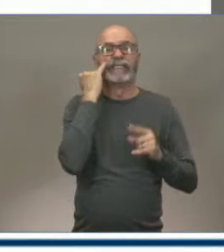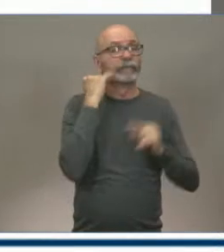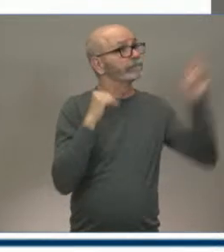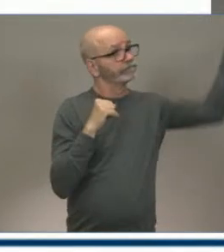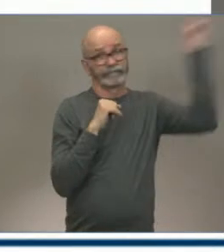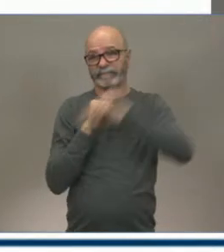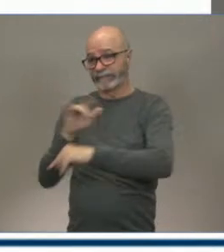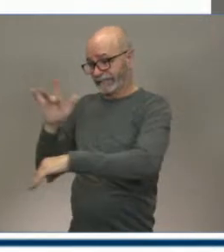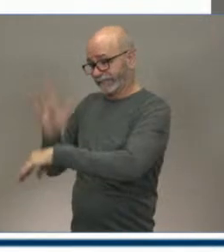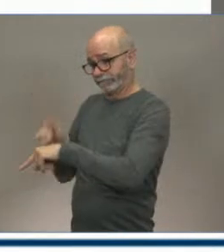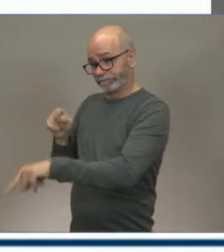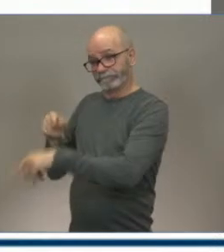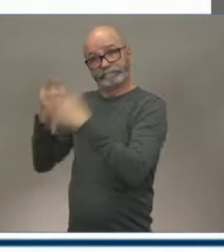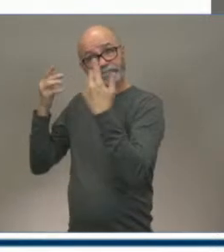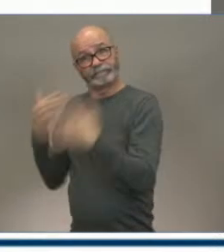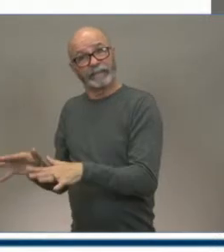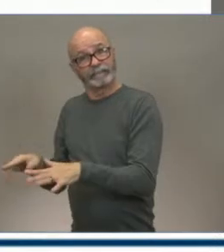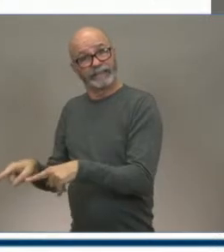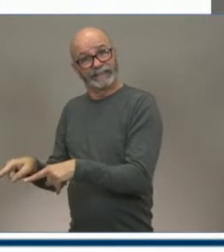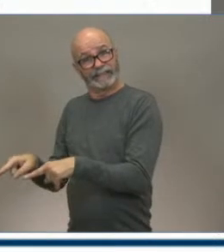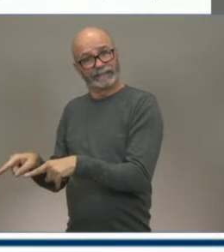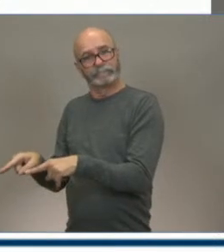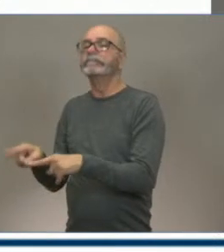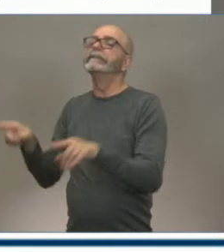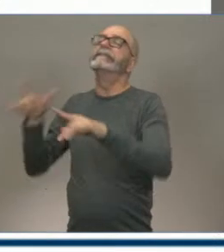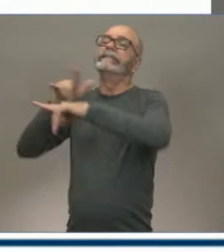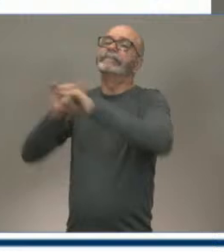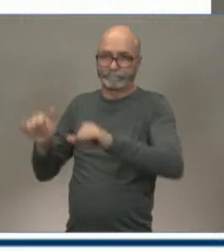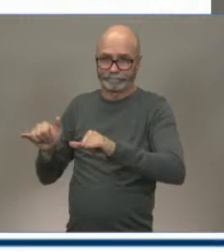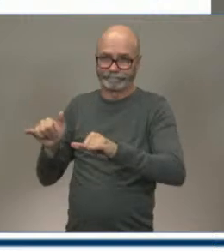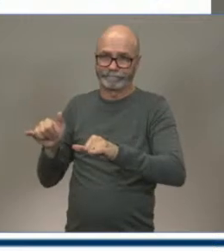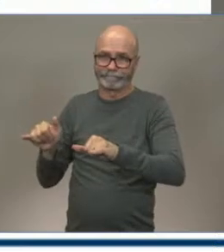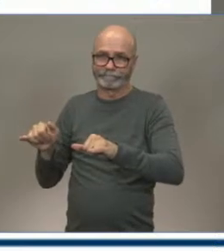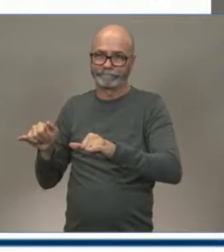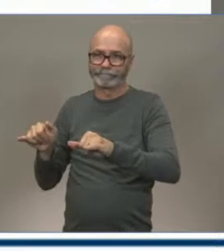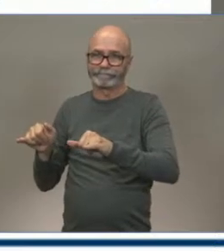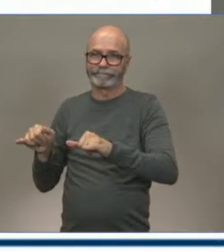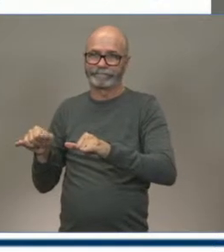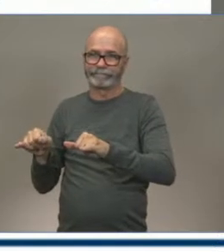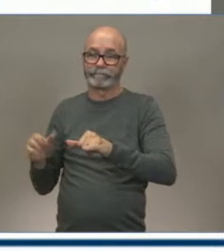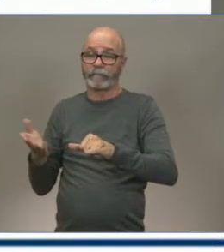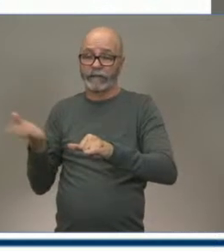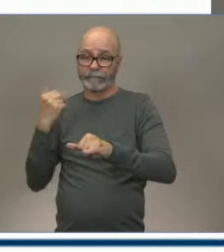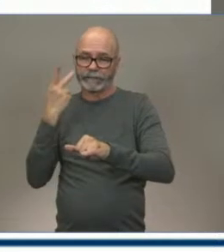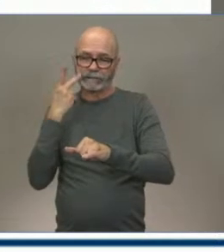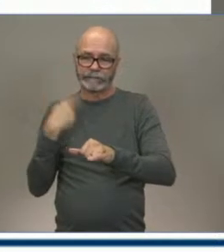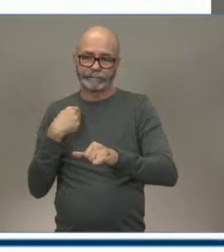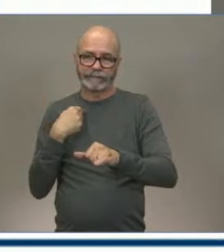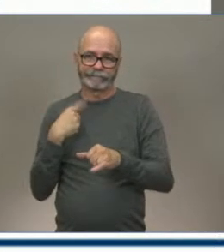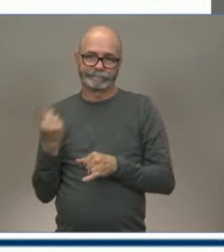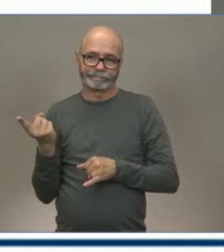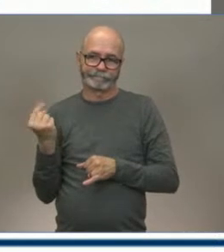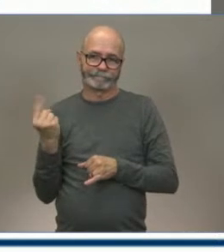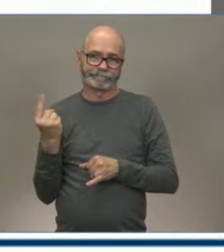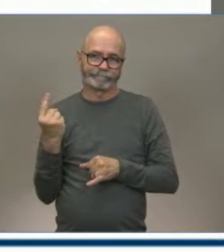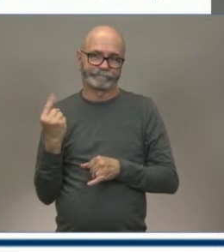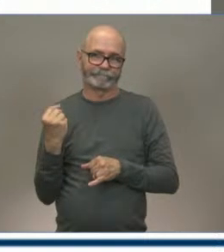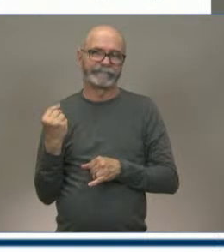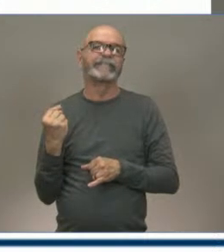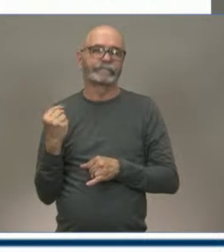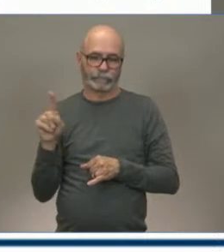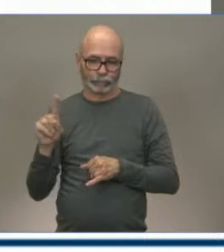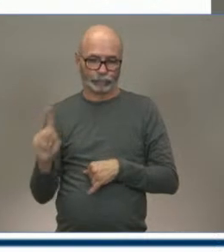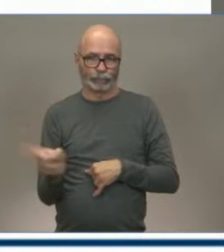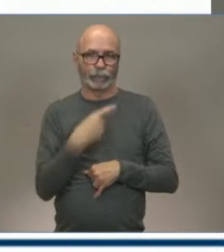a test. For the first group, if people have actually been in New Brunswick, rather than just having a visitor here, because being in New